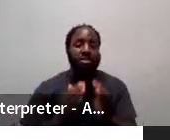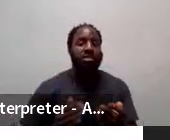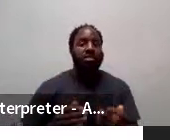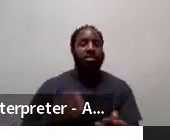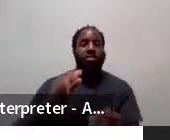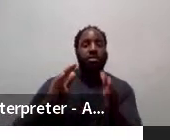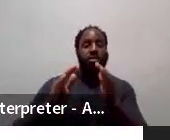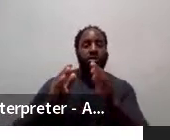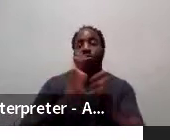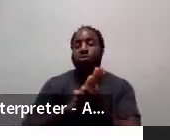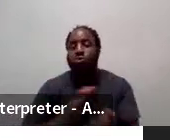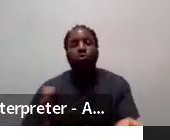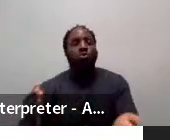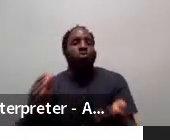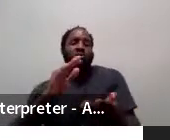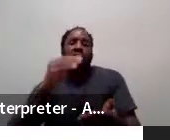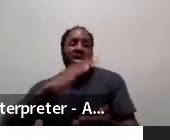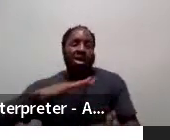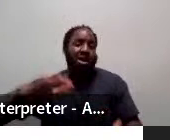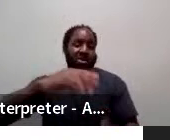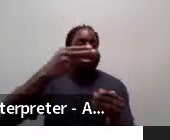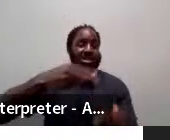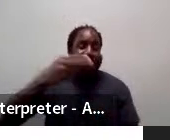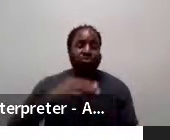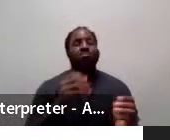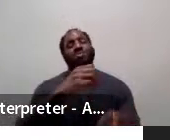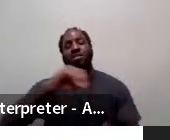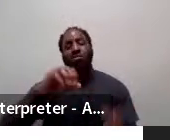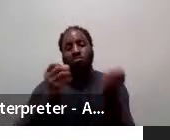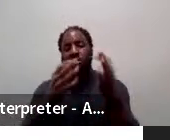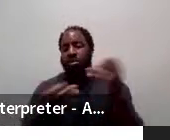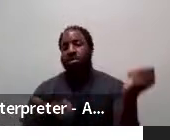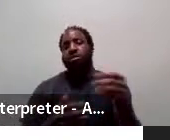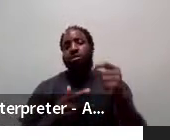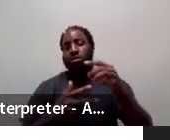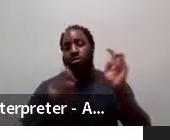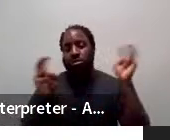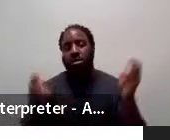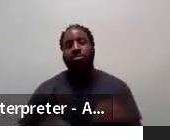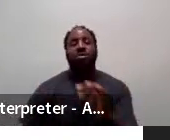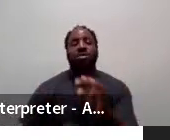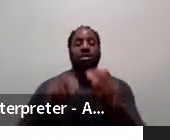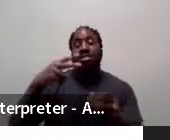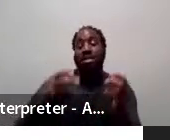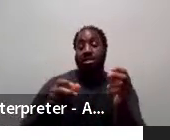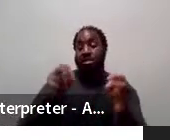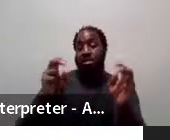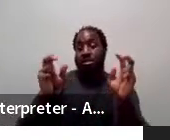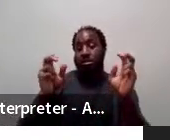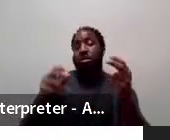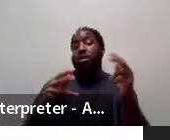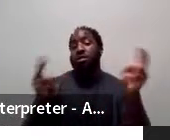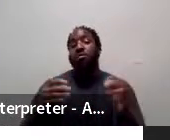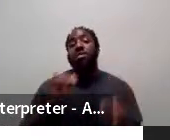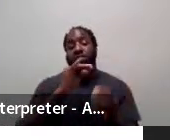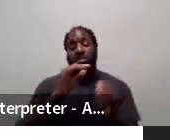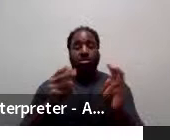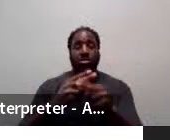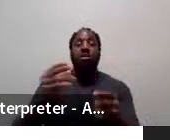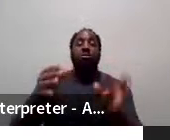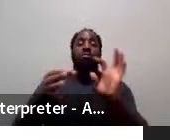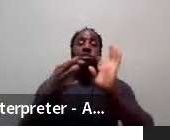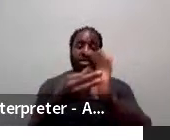space, schools, area history, and many other topics. The second category we call connected communities, which is about how we